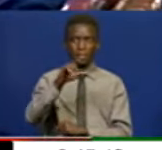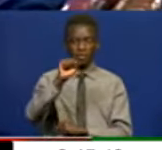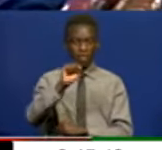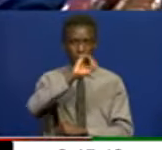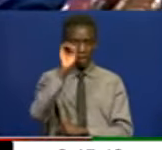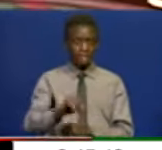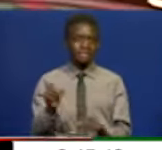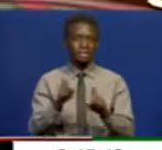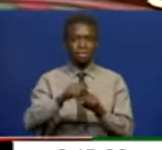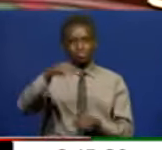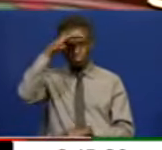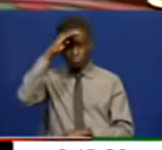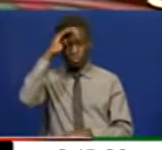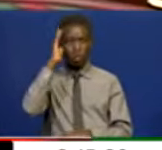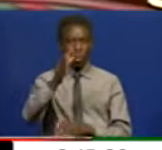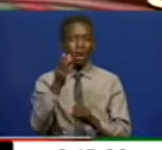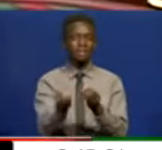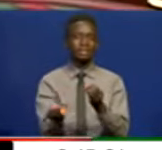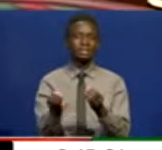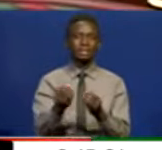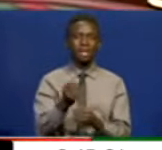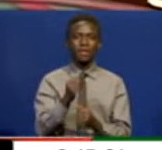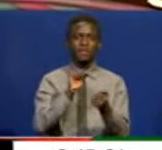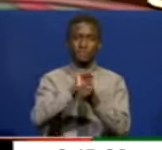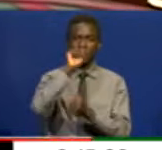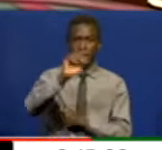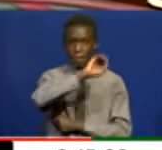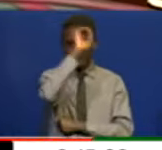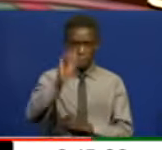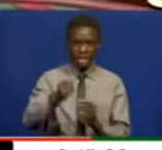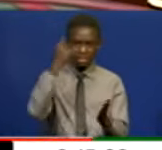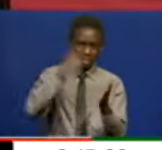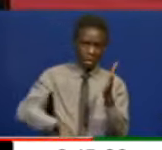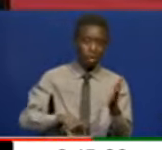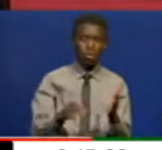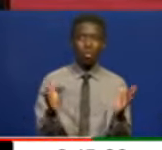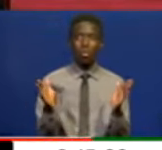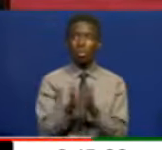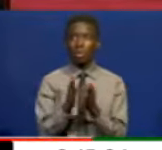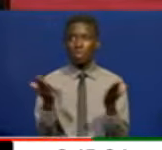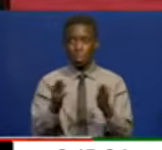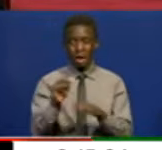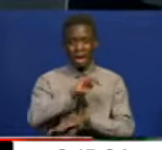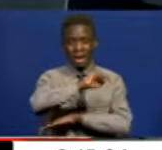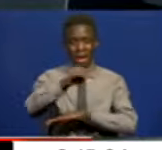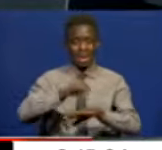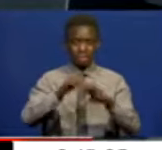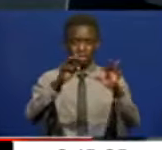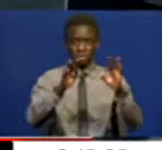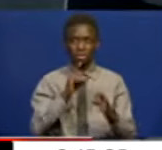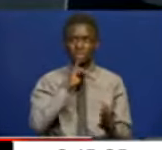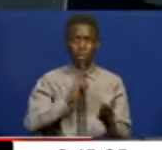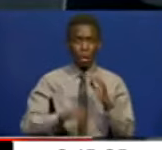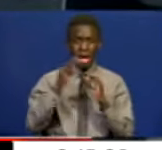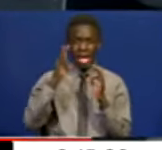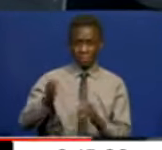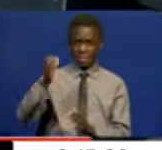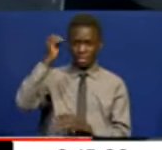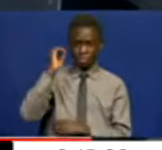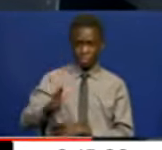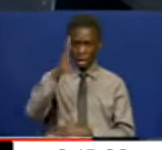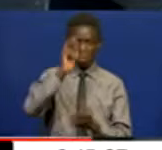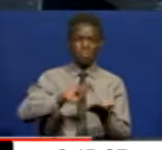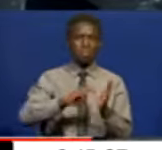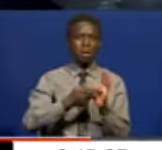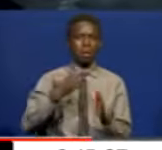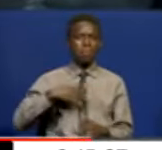to a 15% excise duty in a measure that the National Treasury says will reduce addiction. Tax on imported leather products